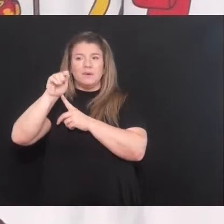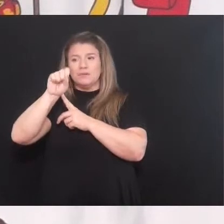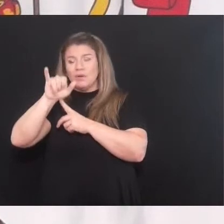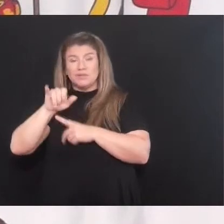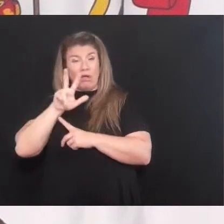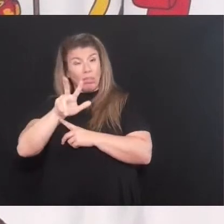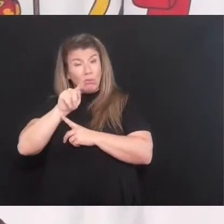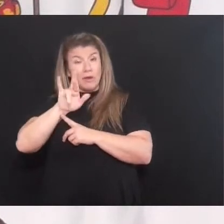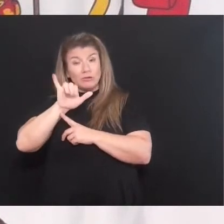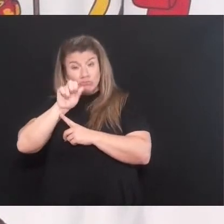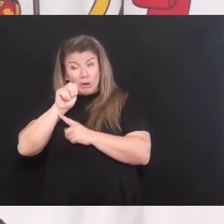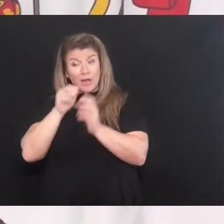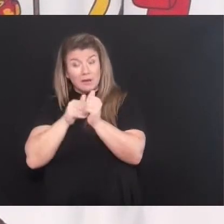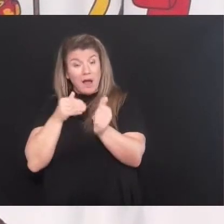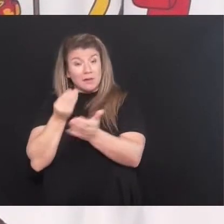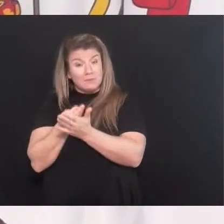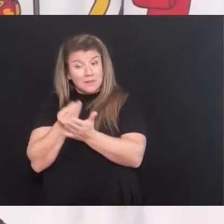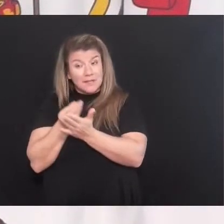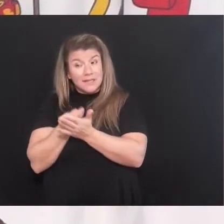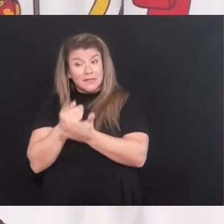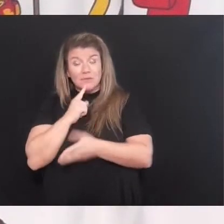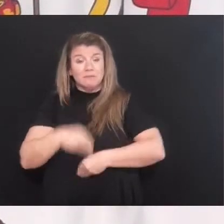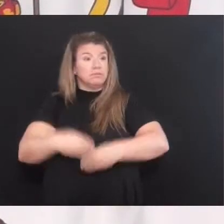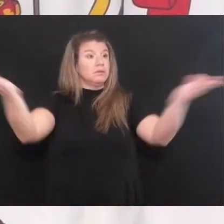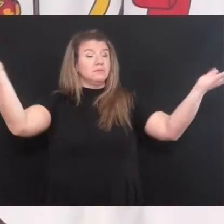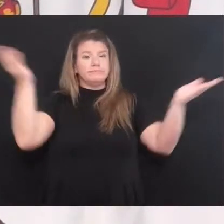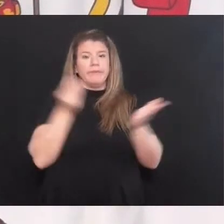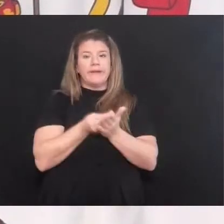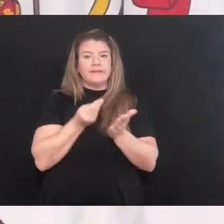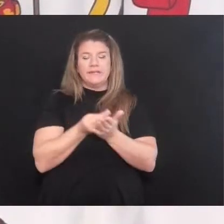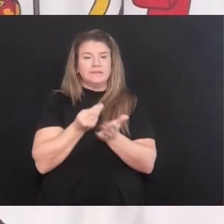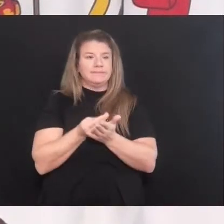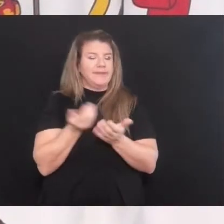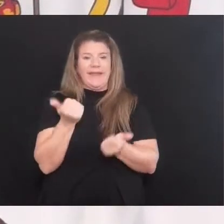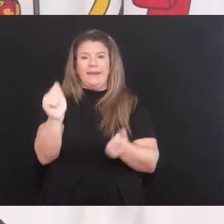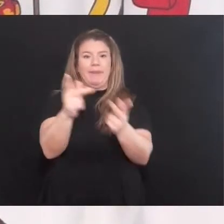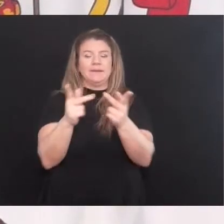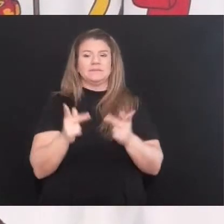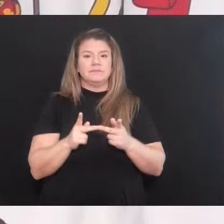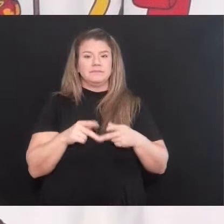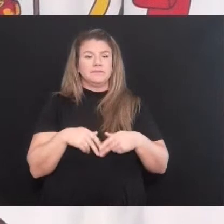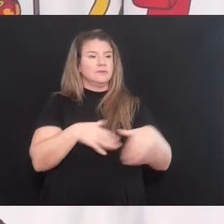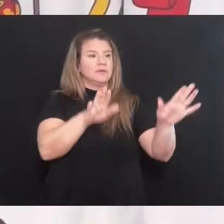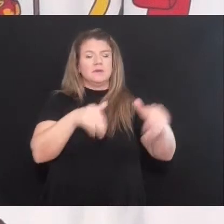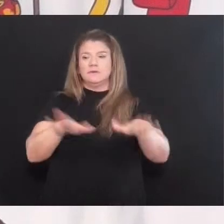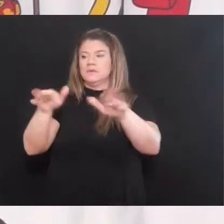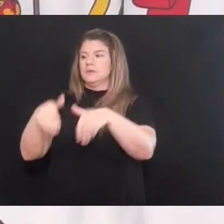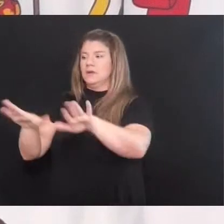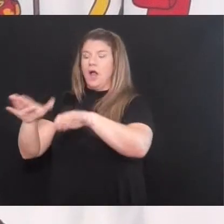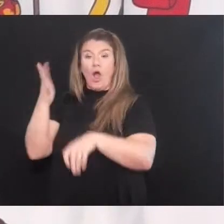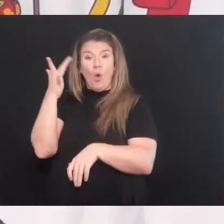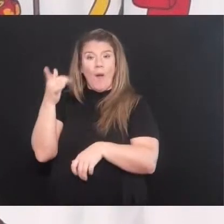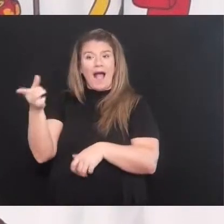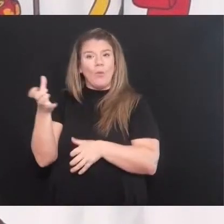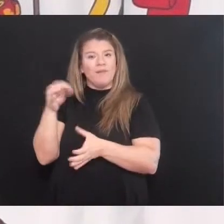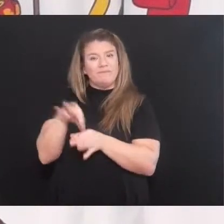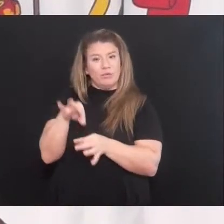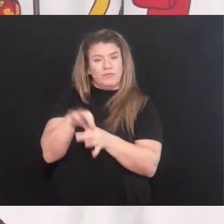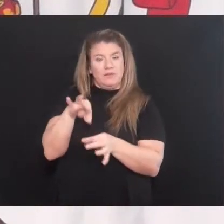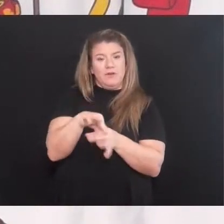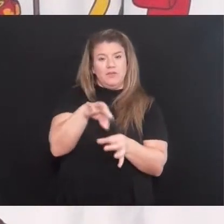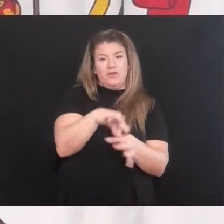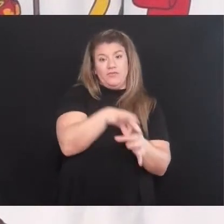spending package, you know, that'll just be throwing money at everything, basically throwing money at everything to get votes in the midterm election, in my